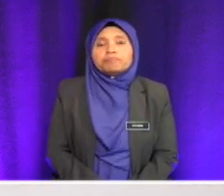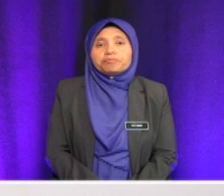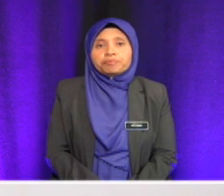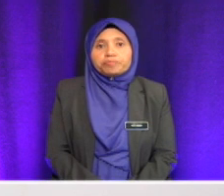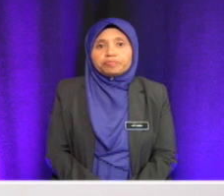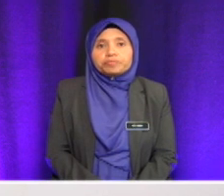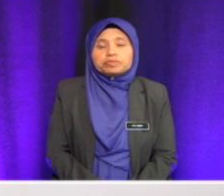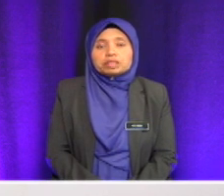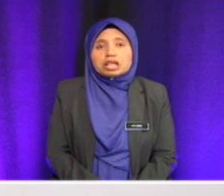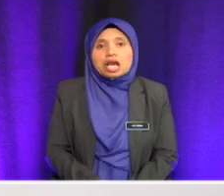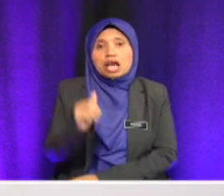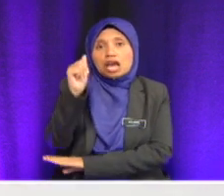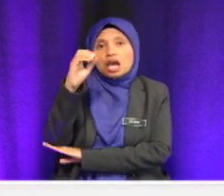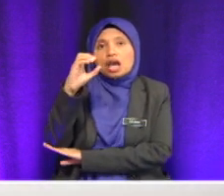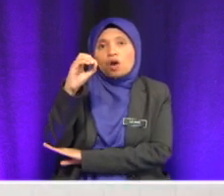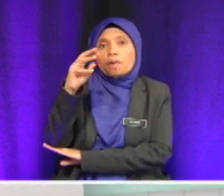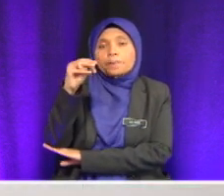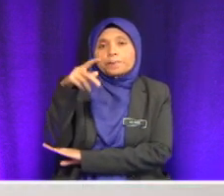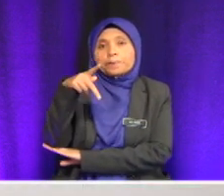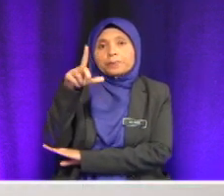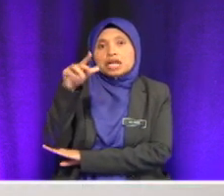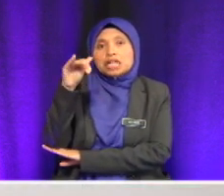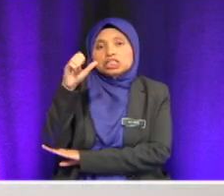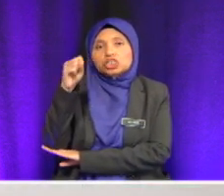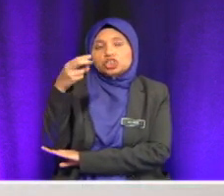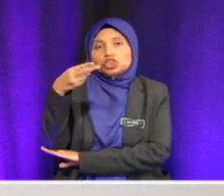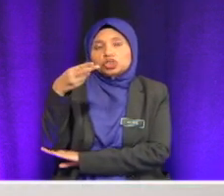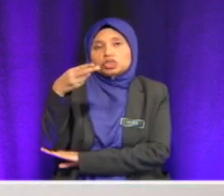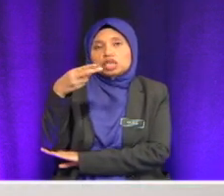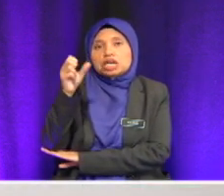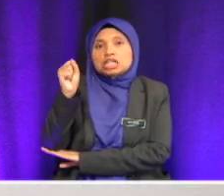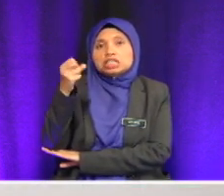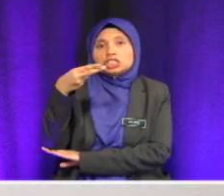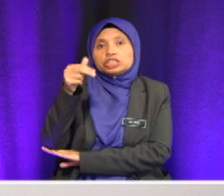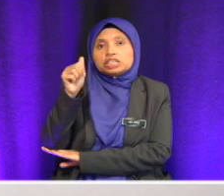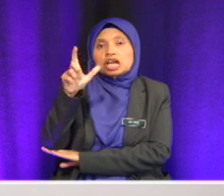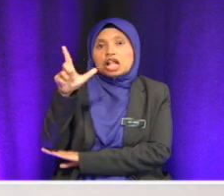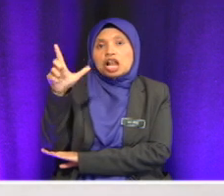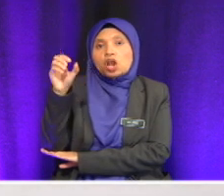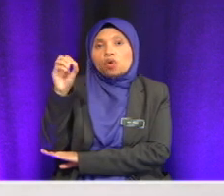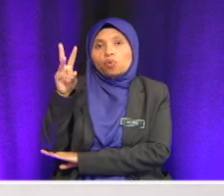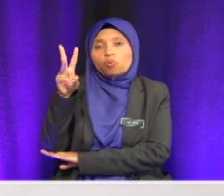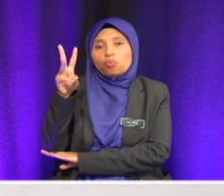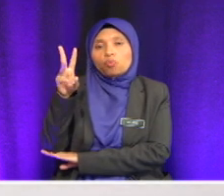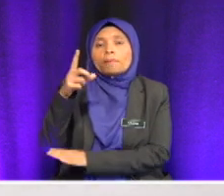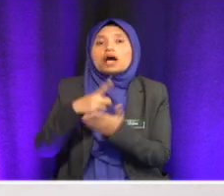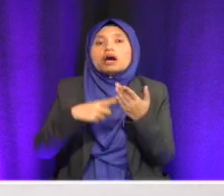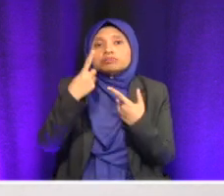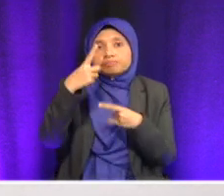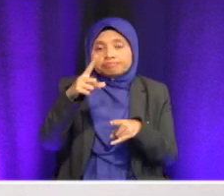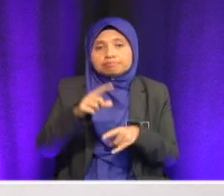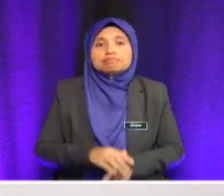Okay, accomplish, gather, or shallow. Succeed in doing something.